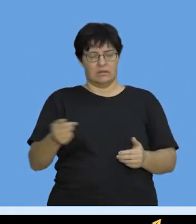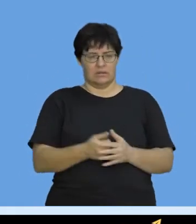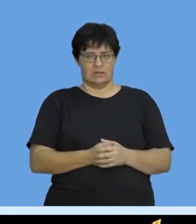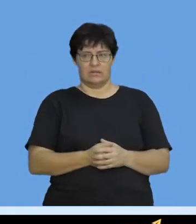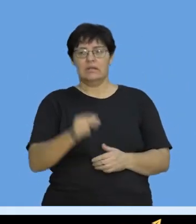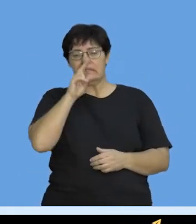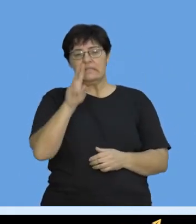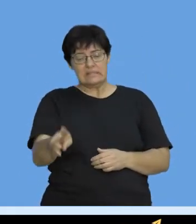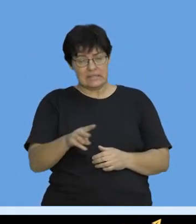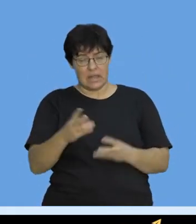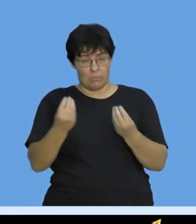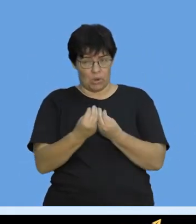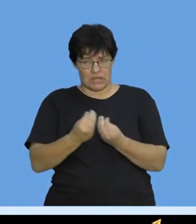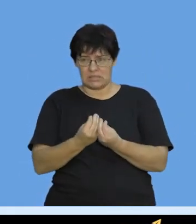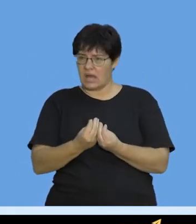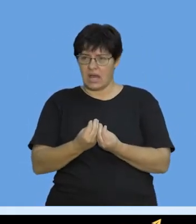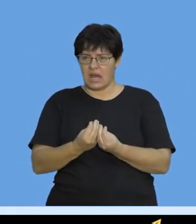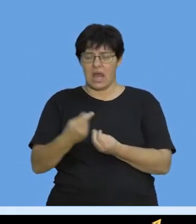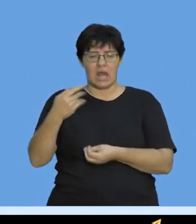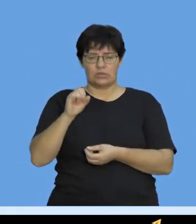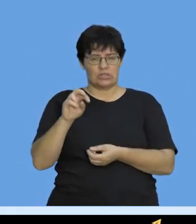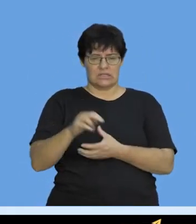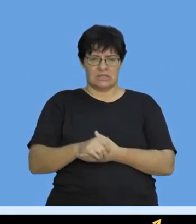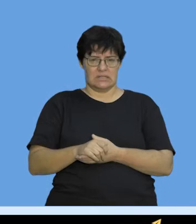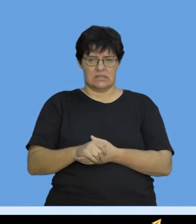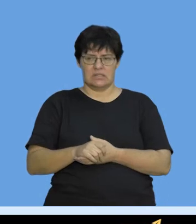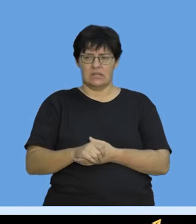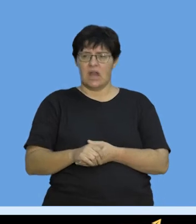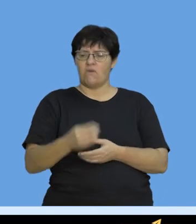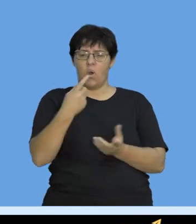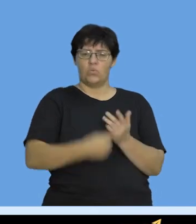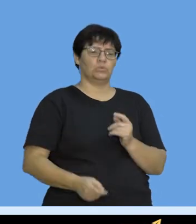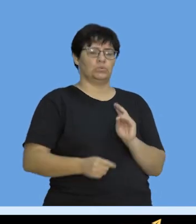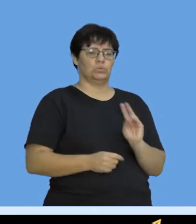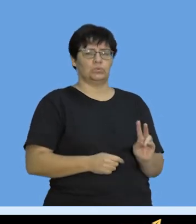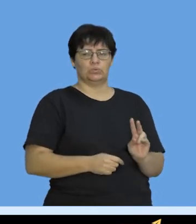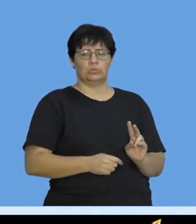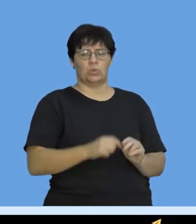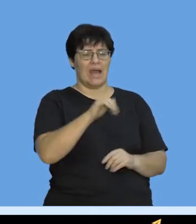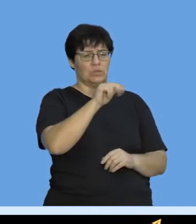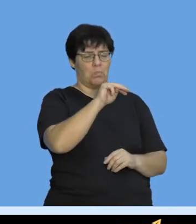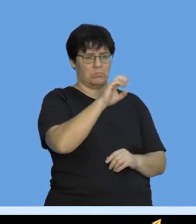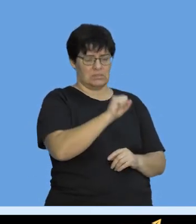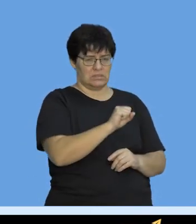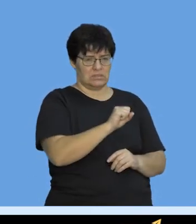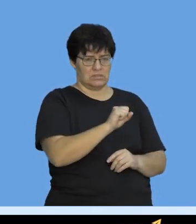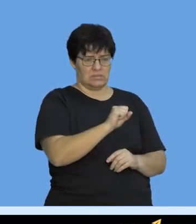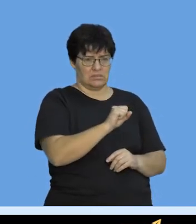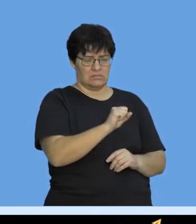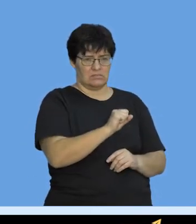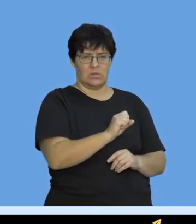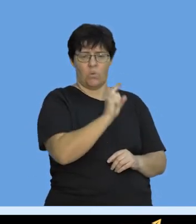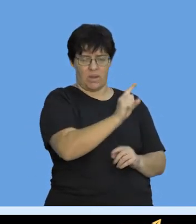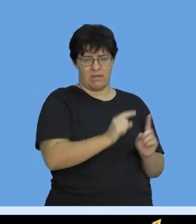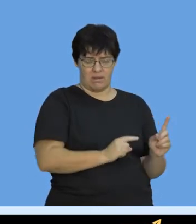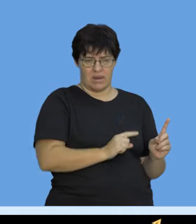the products in as far as the hydrogen, on the left, we only have got 2 atoms, which is a molecule of hydrogen, while